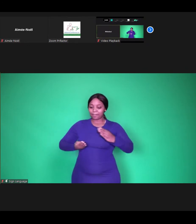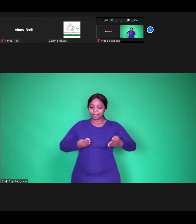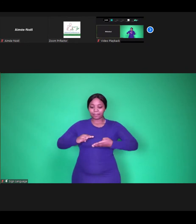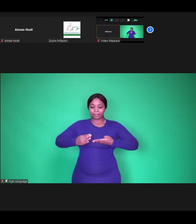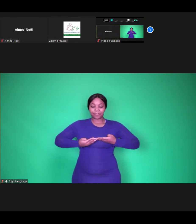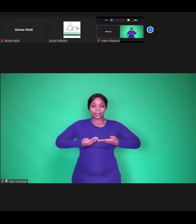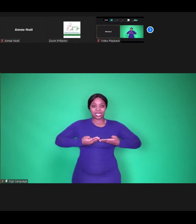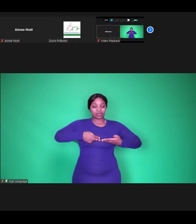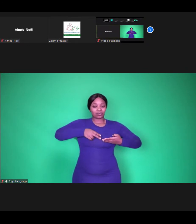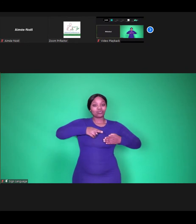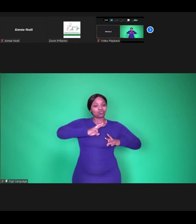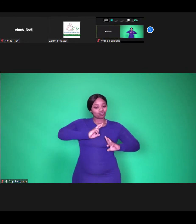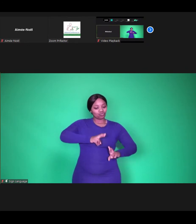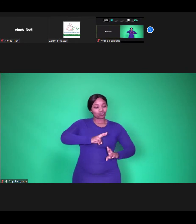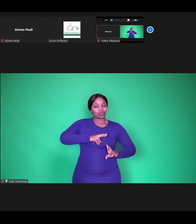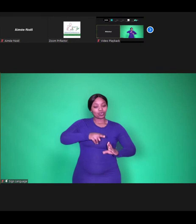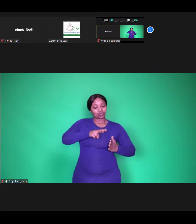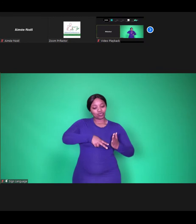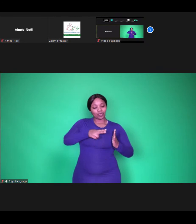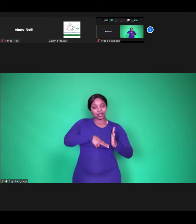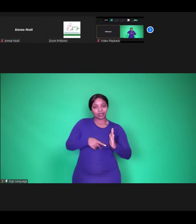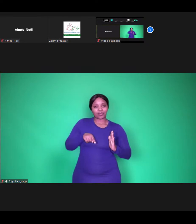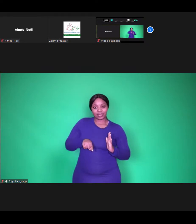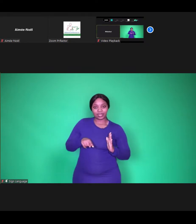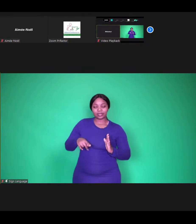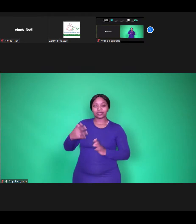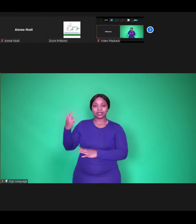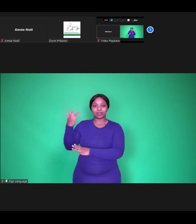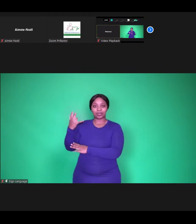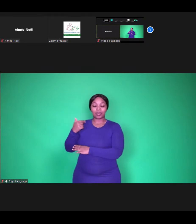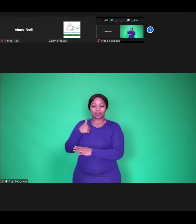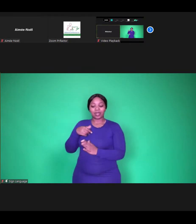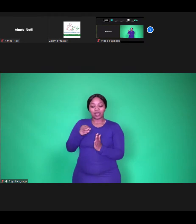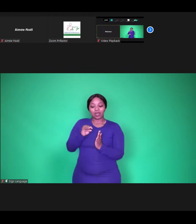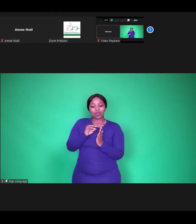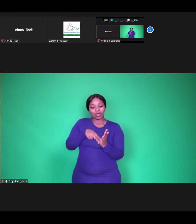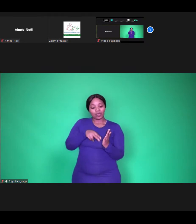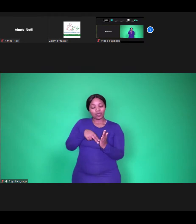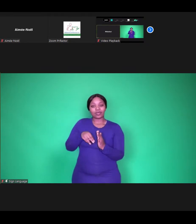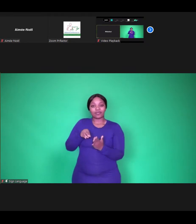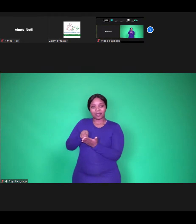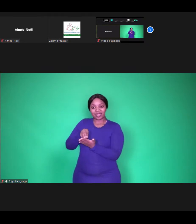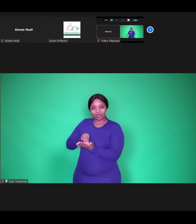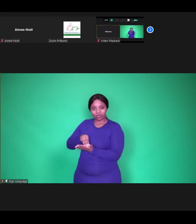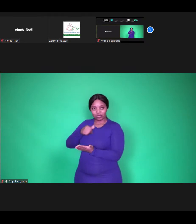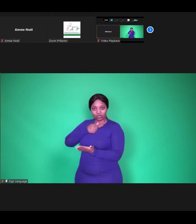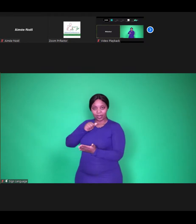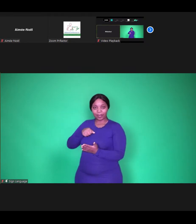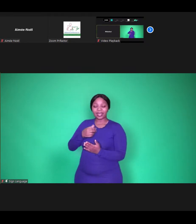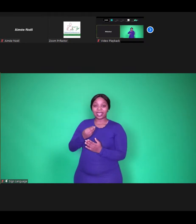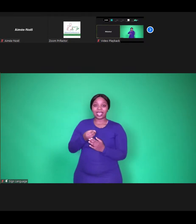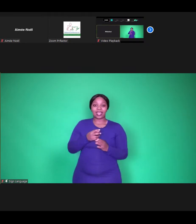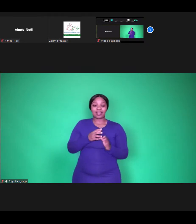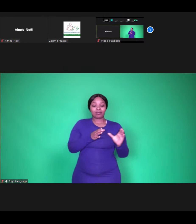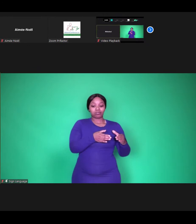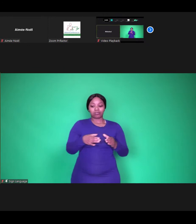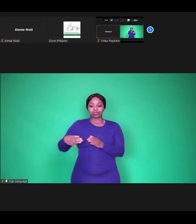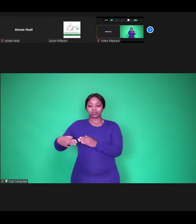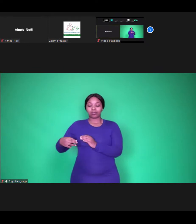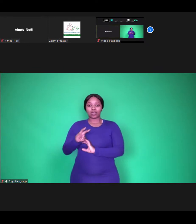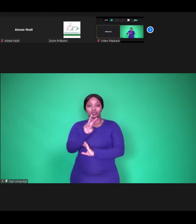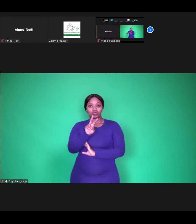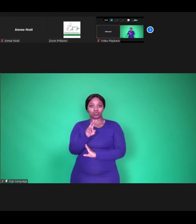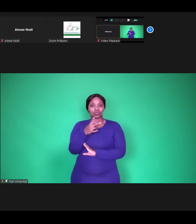what I'll do is basically just read from my notes in terms of this. So the 2 sessions dealt